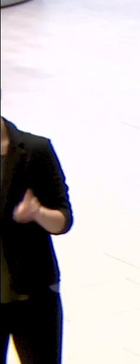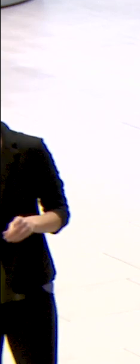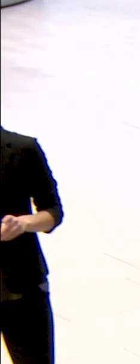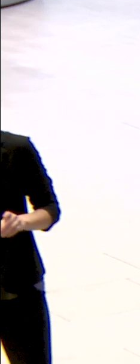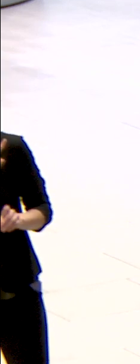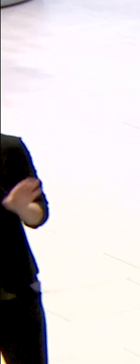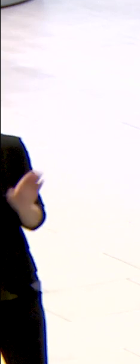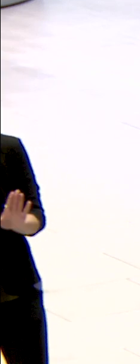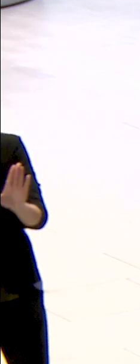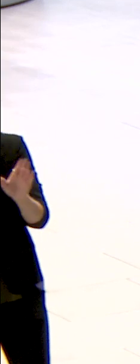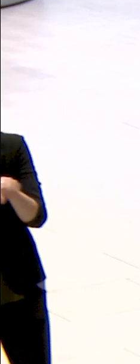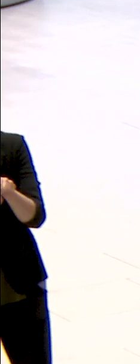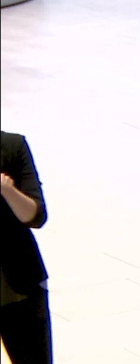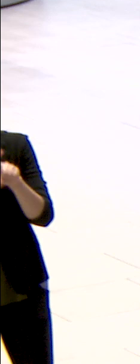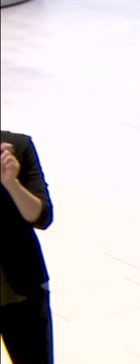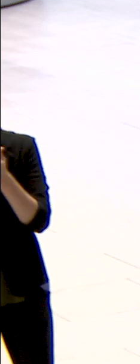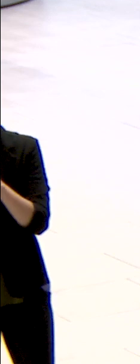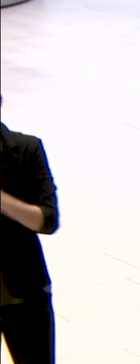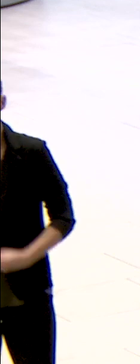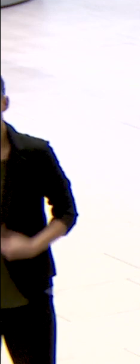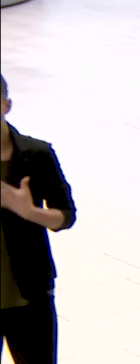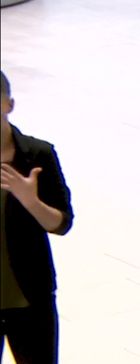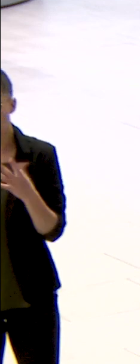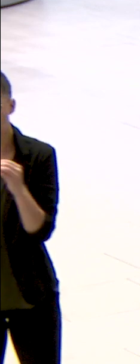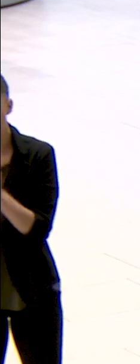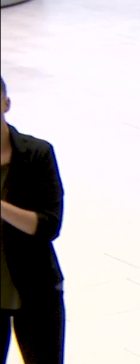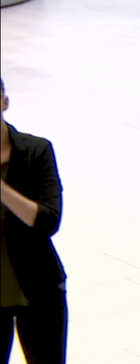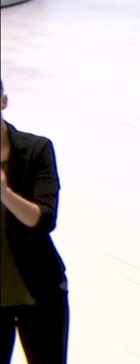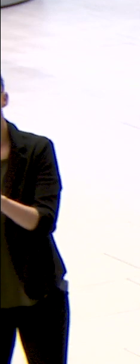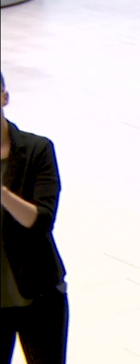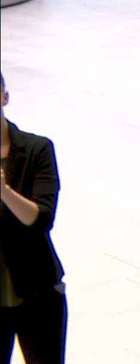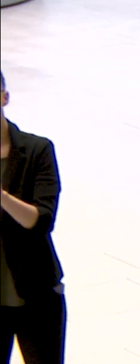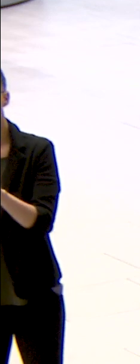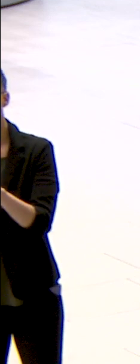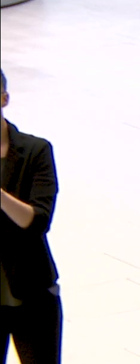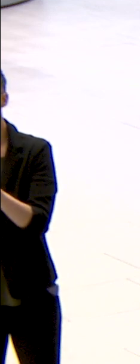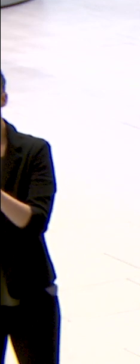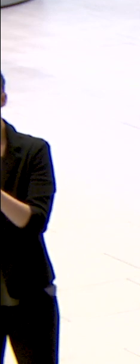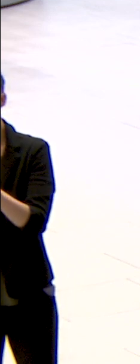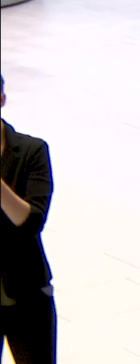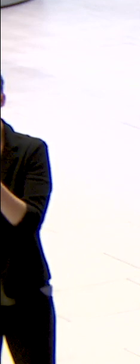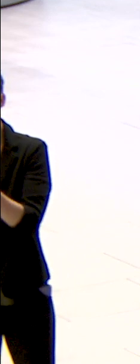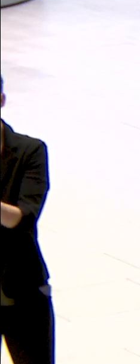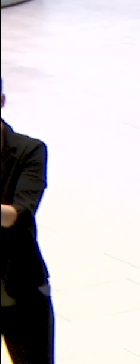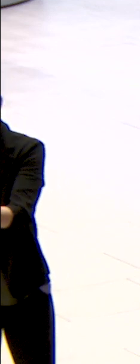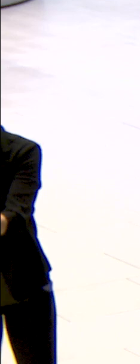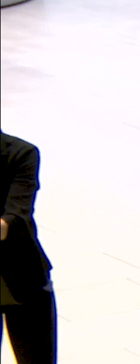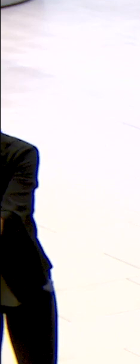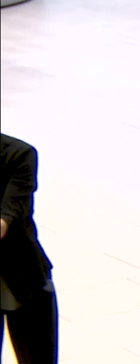amazing job. But how do we inspire more people to either how do we reach them in their